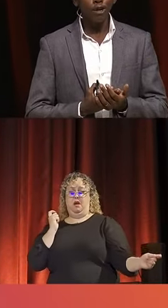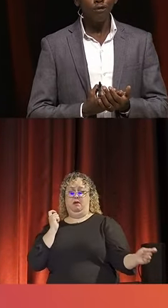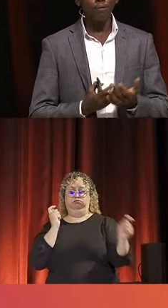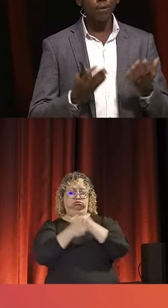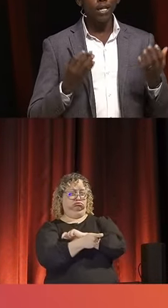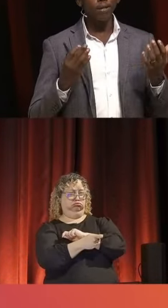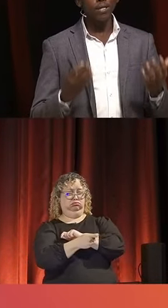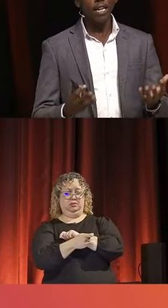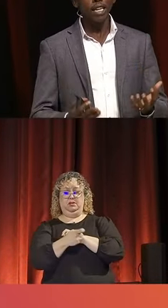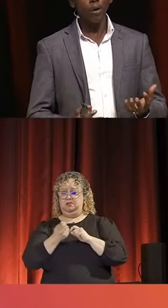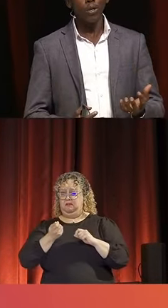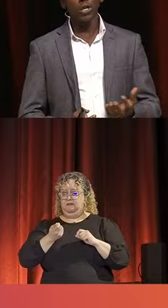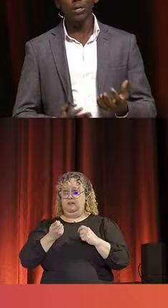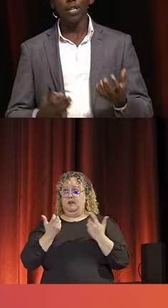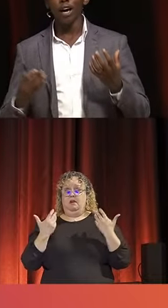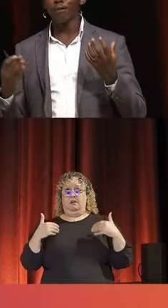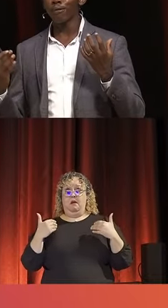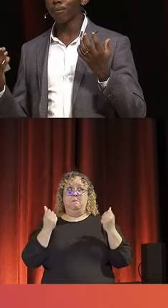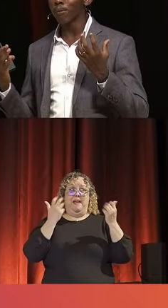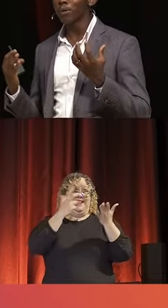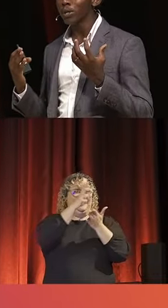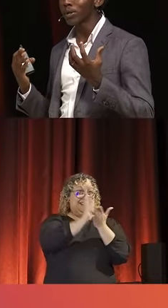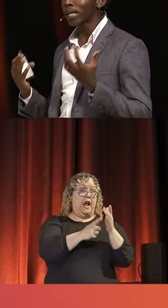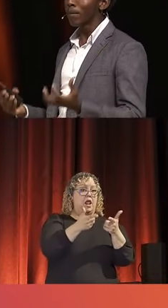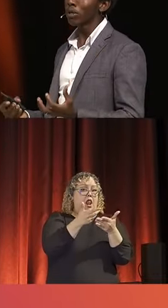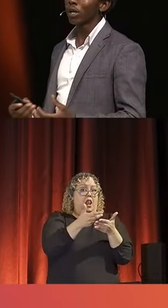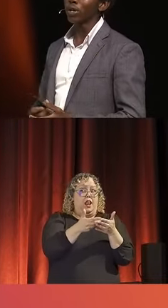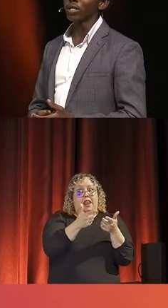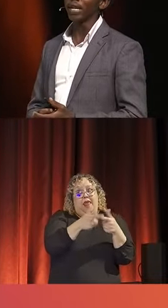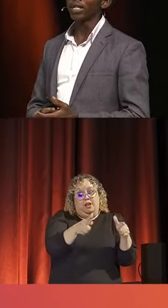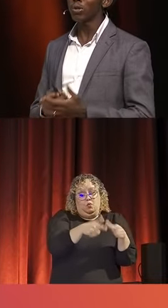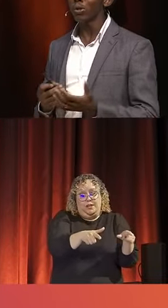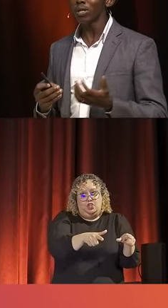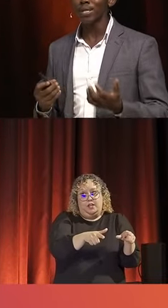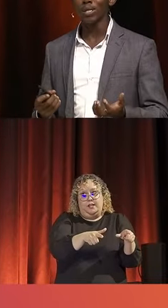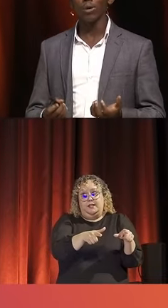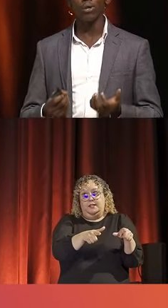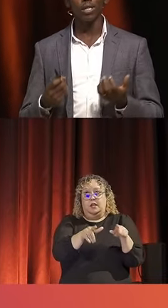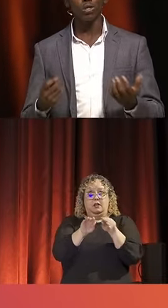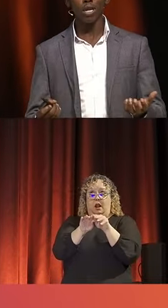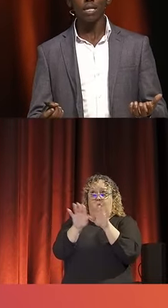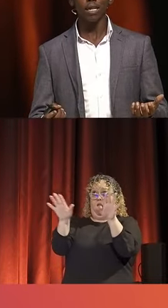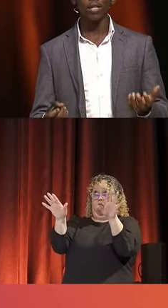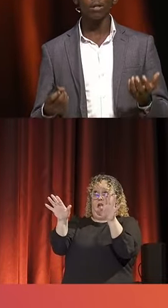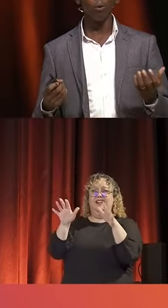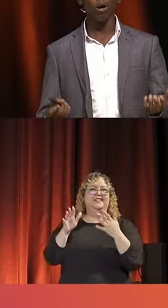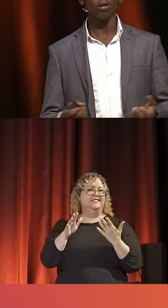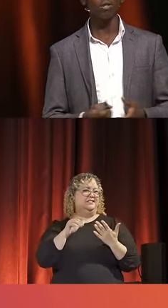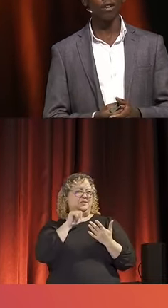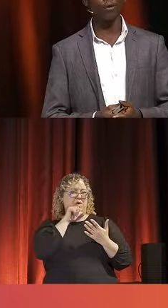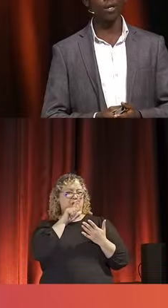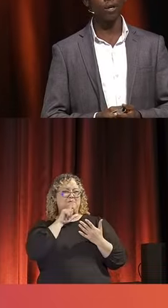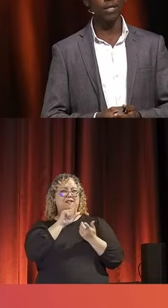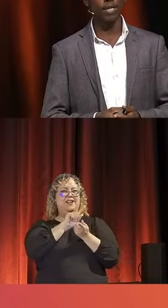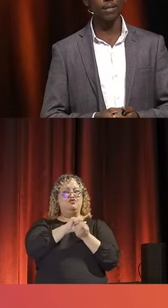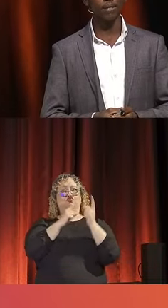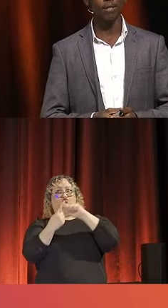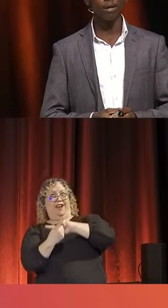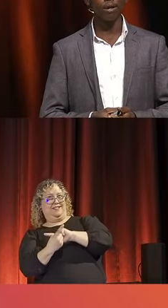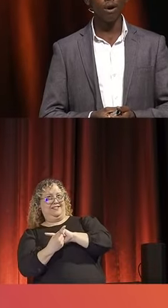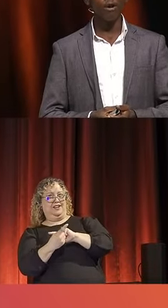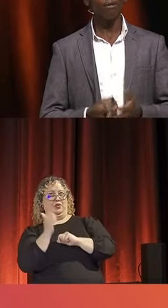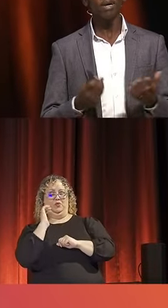a lot of the design languages that have just come to the continent do not necessarily translate well to the African